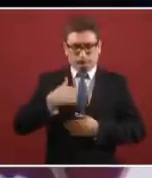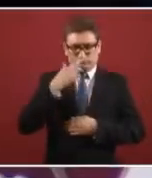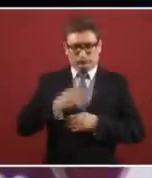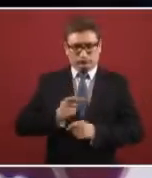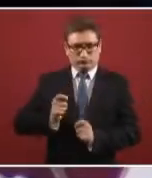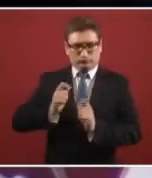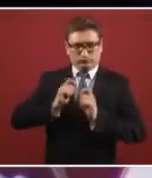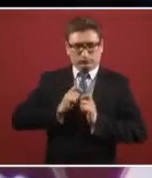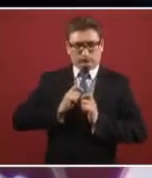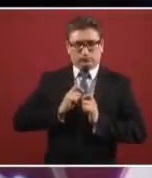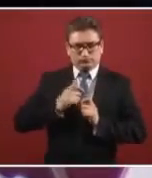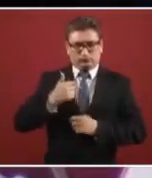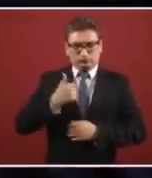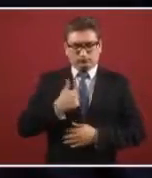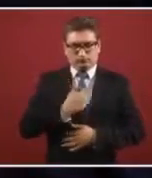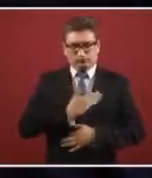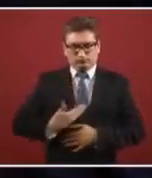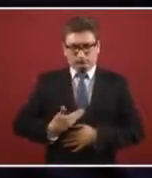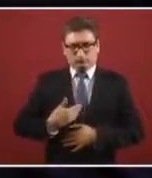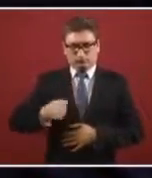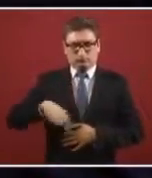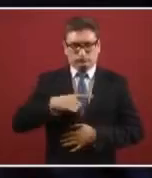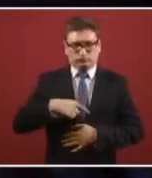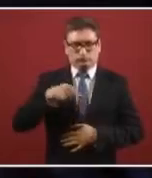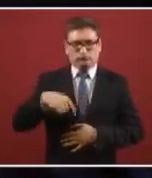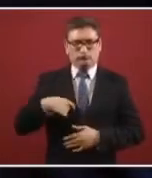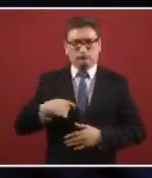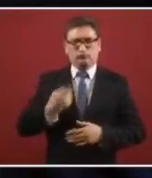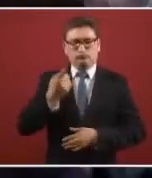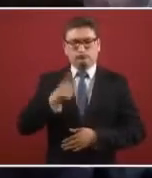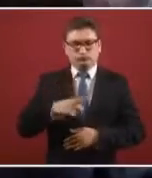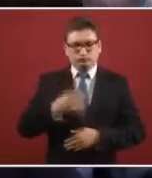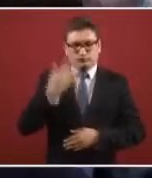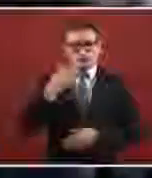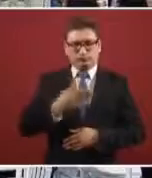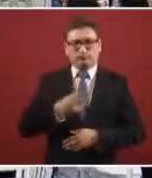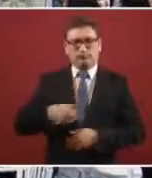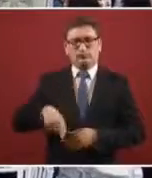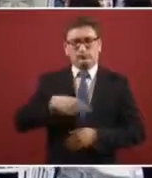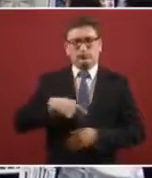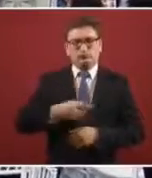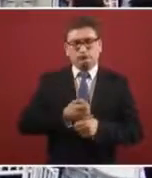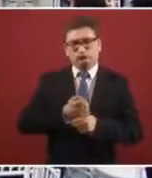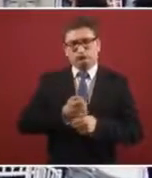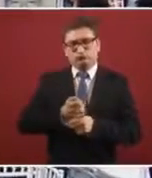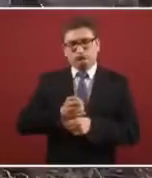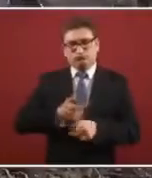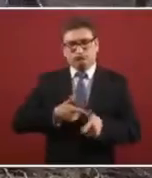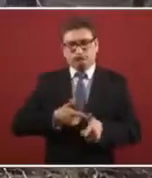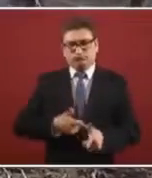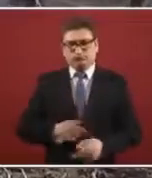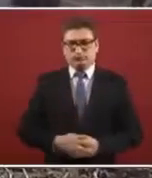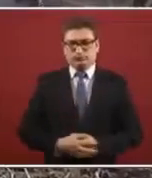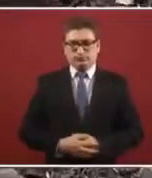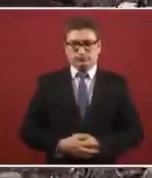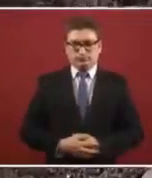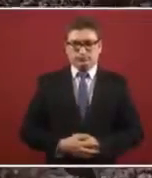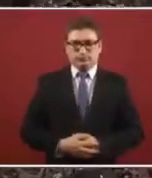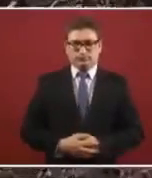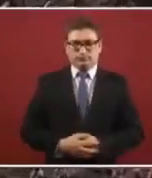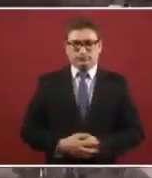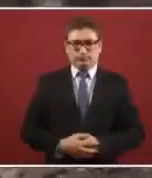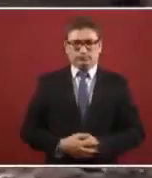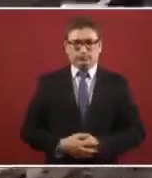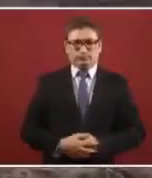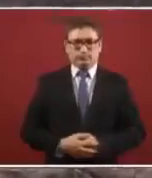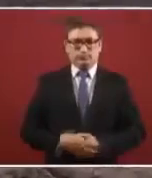voy a emitir decretos I'm going para to que write a se decree lleve a cabo la that they will investigación. take an Yo no investigation. logro entender que es